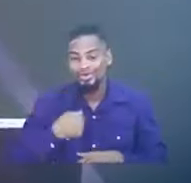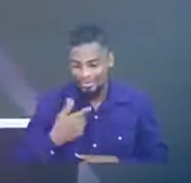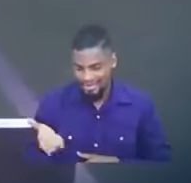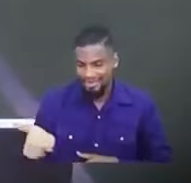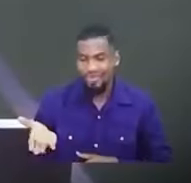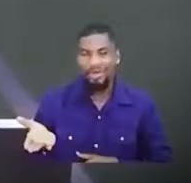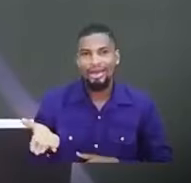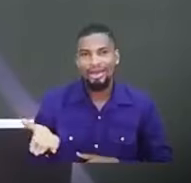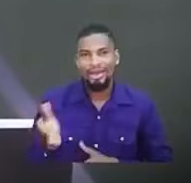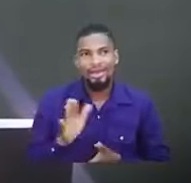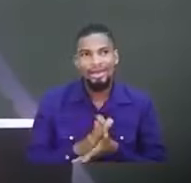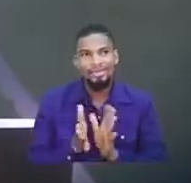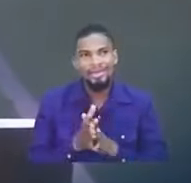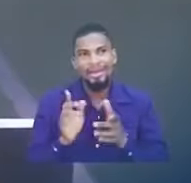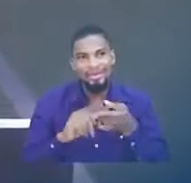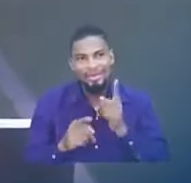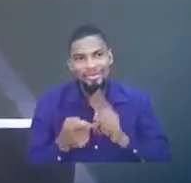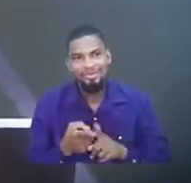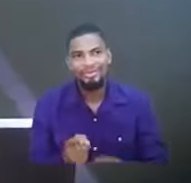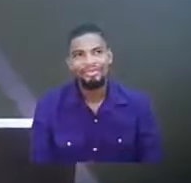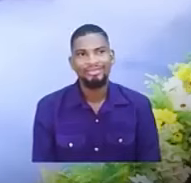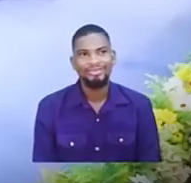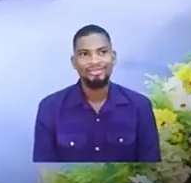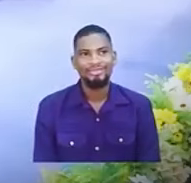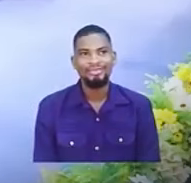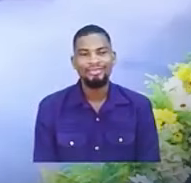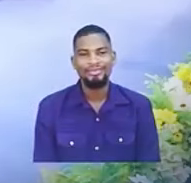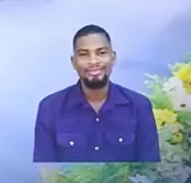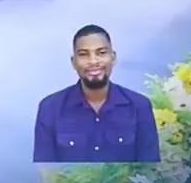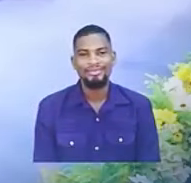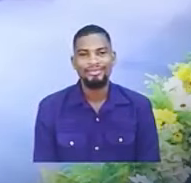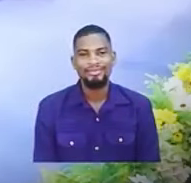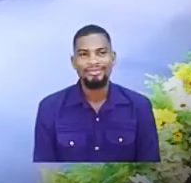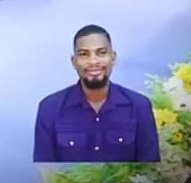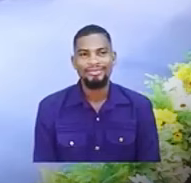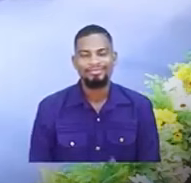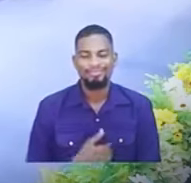somewhere. It is one of my greatest prayers.